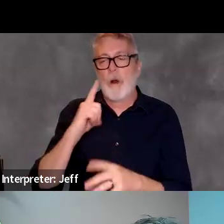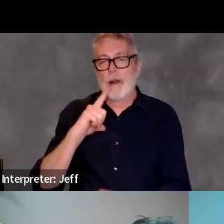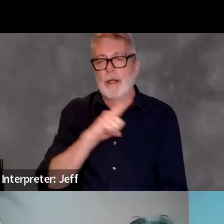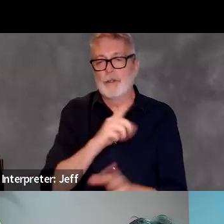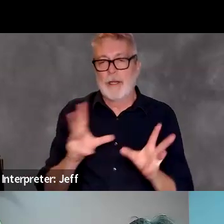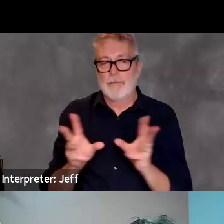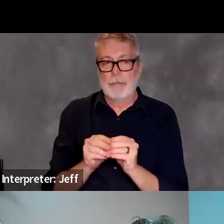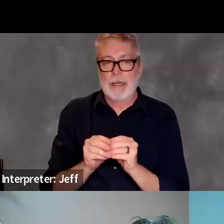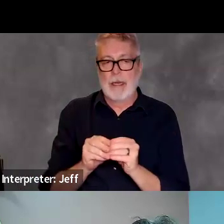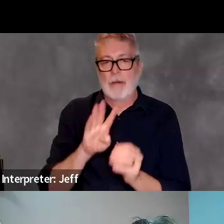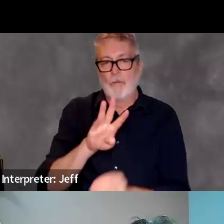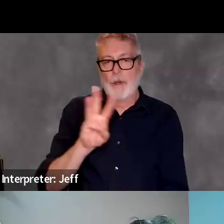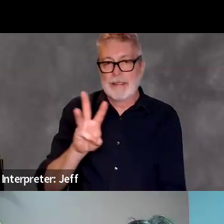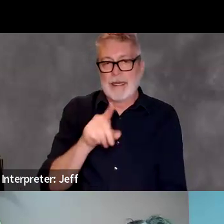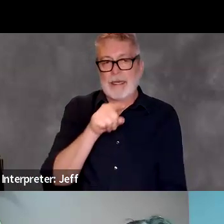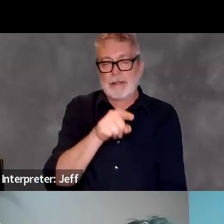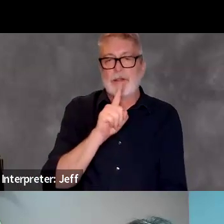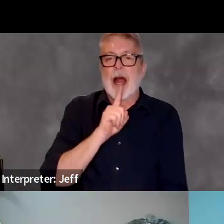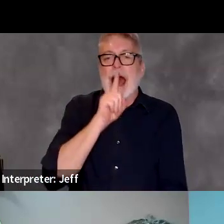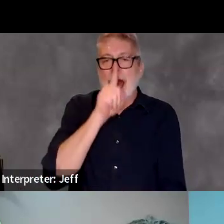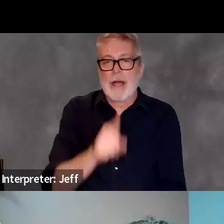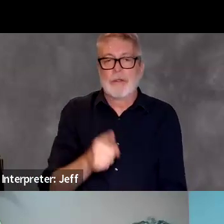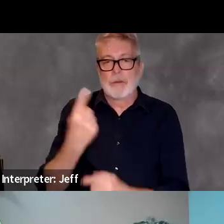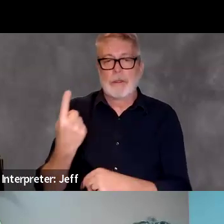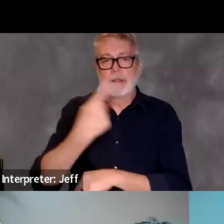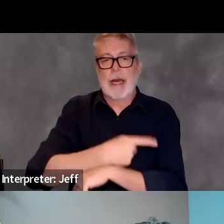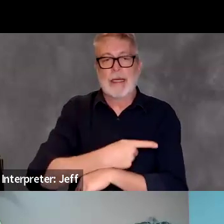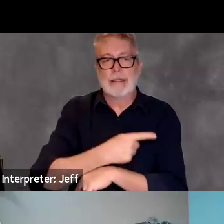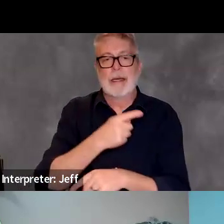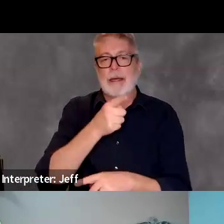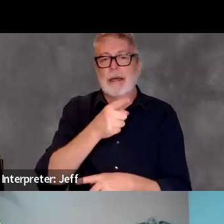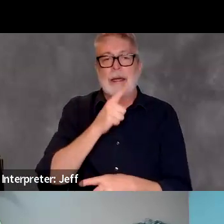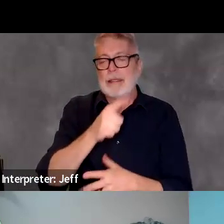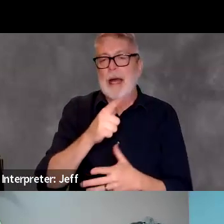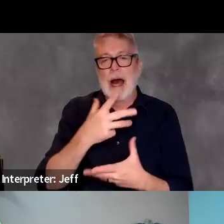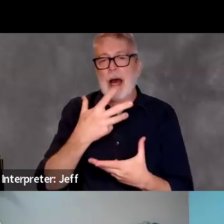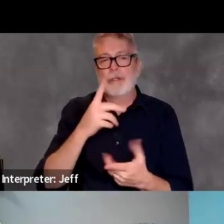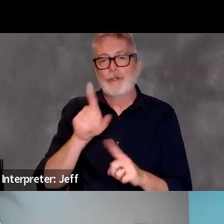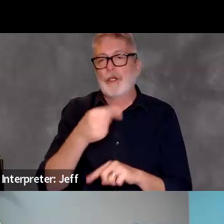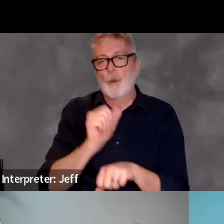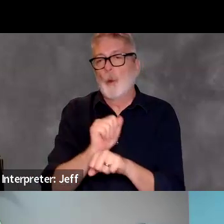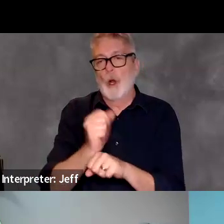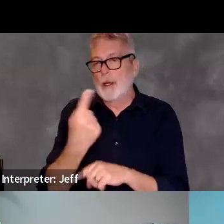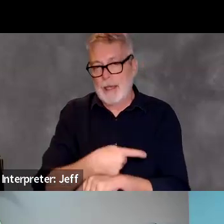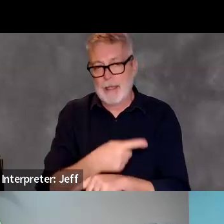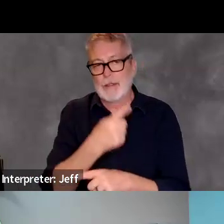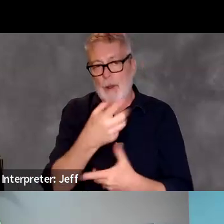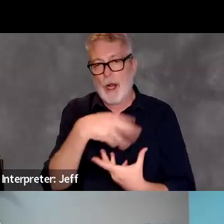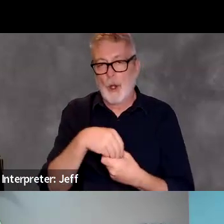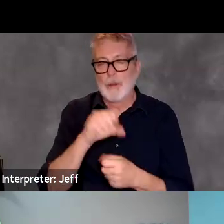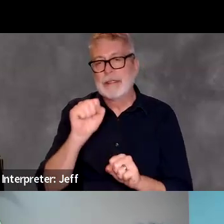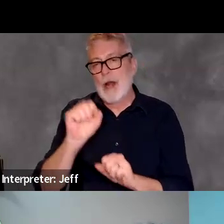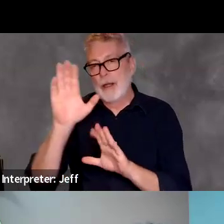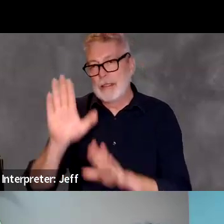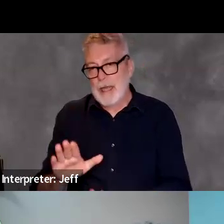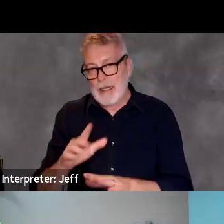These are actual physical days, not necessarily working days. So since